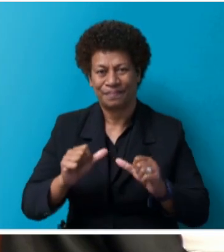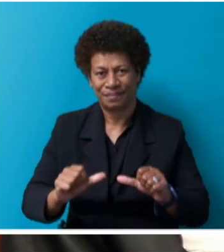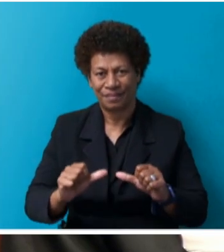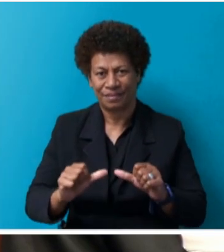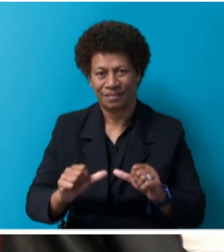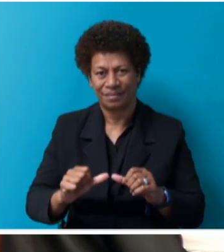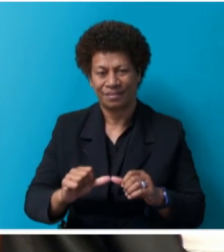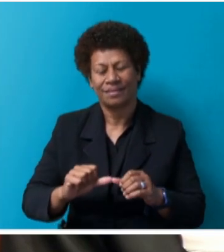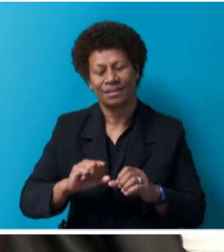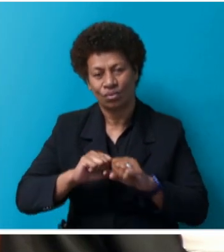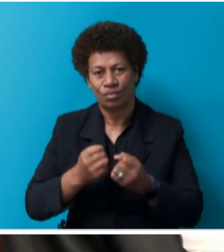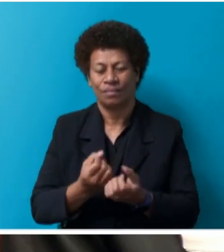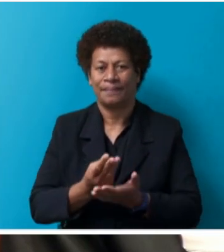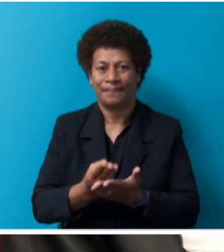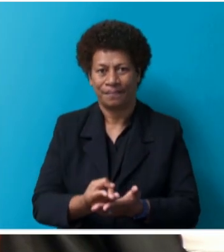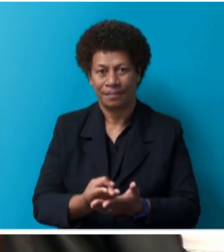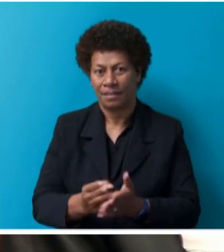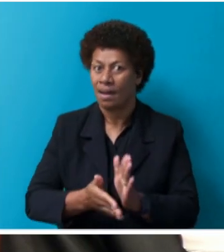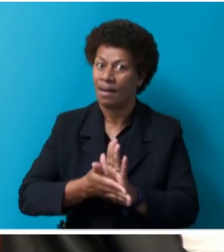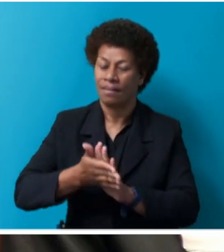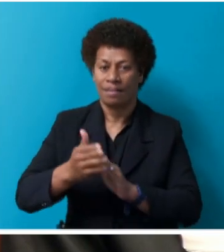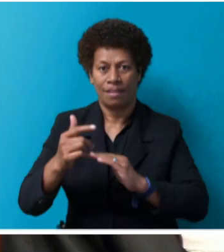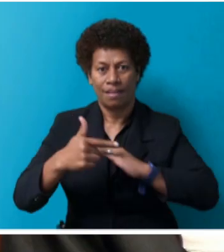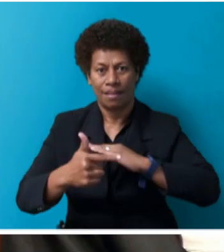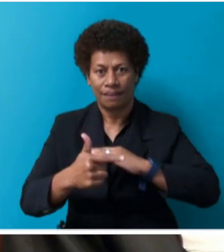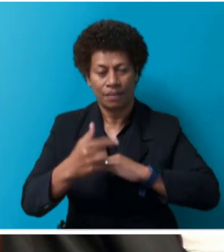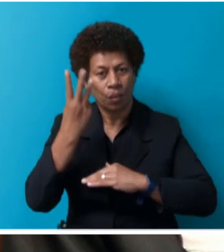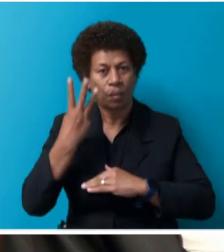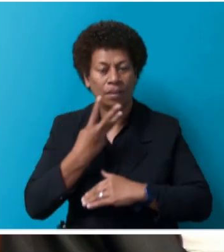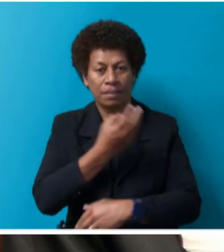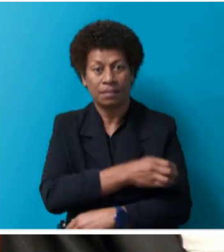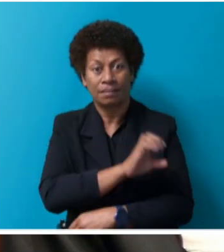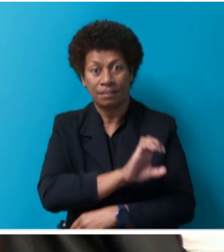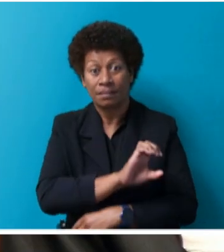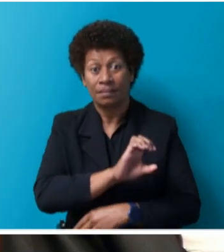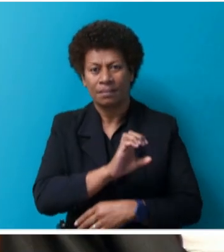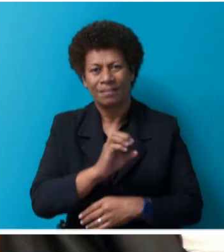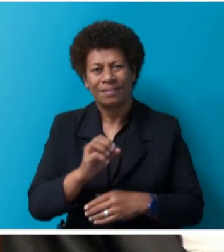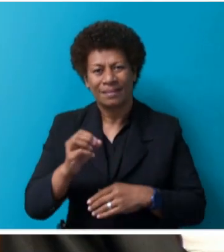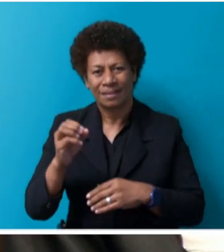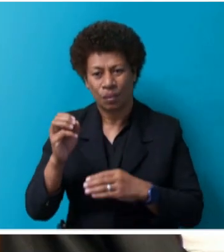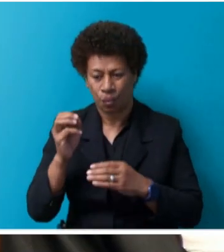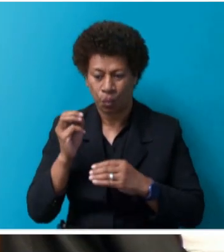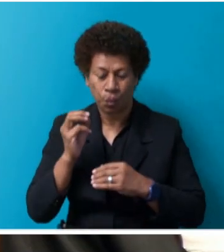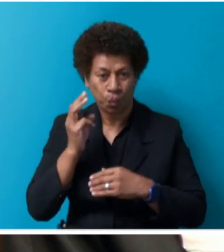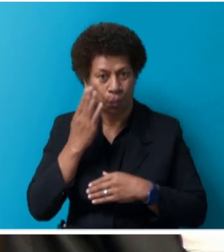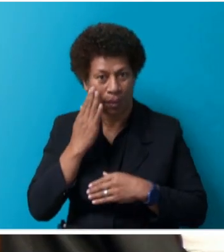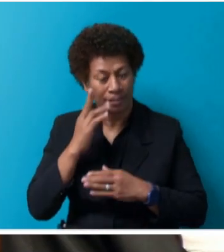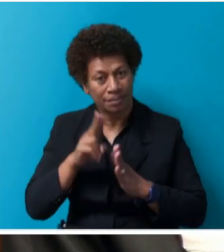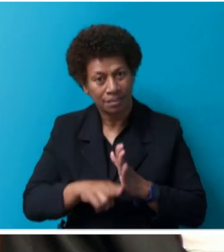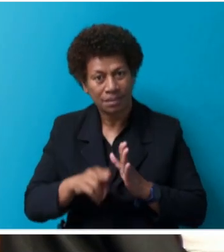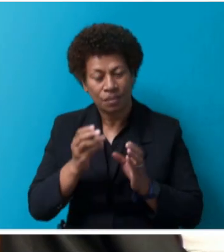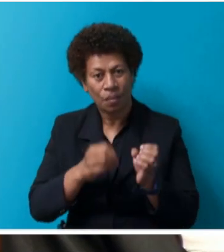initiative began with a high-level advisory workshop on women's economic empowerment in April 2023. Organized by our ministry,